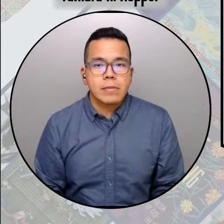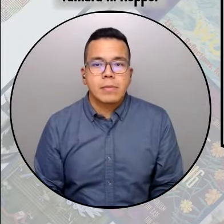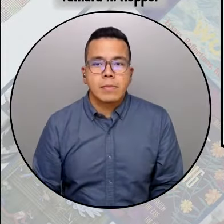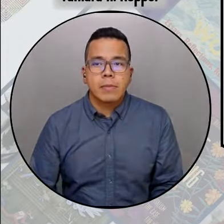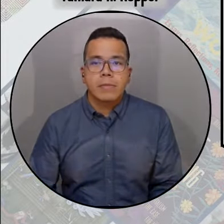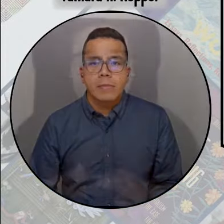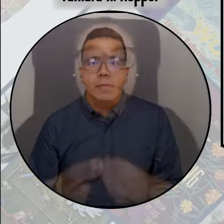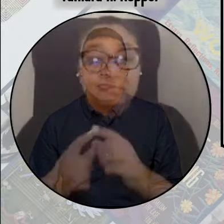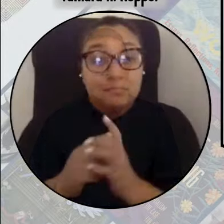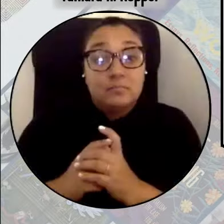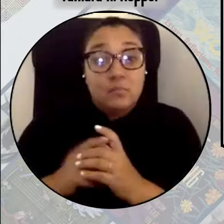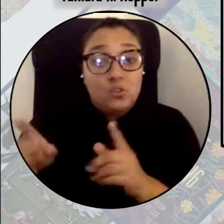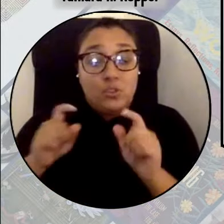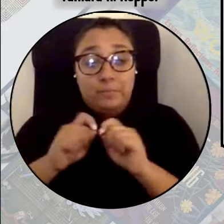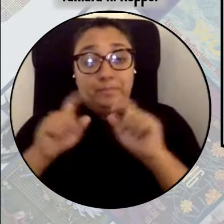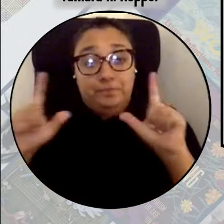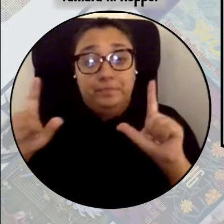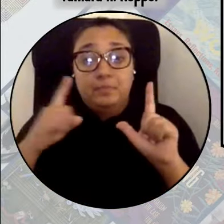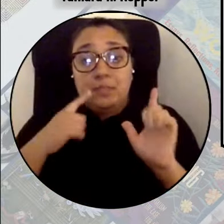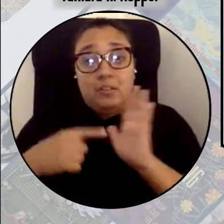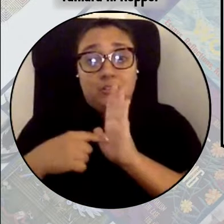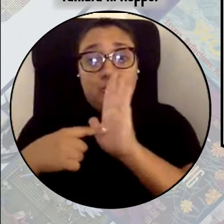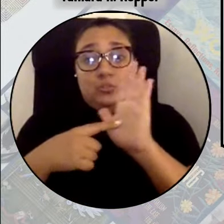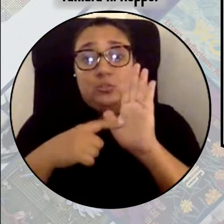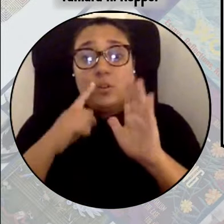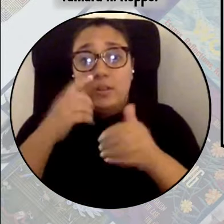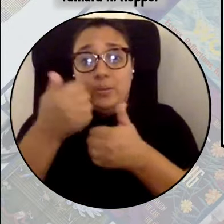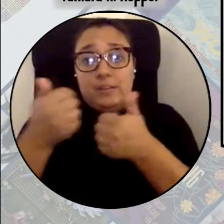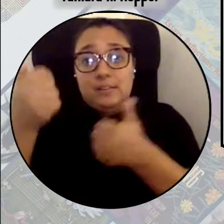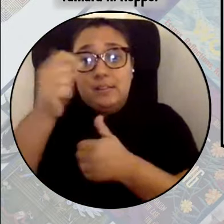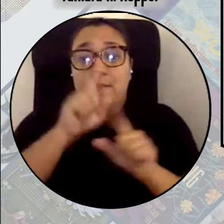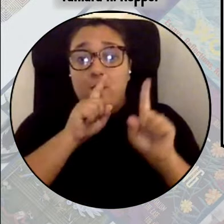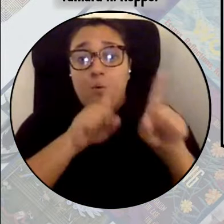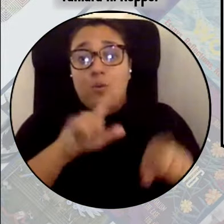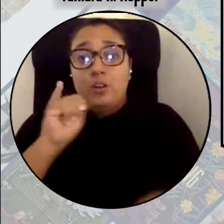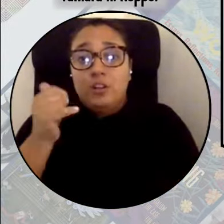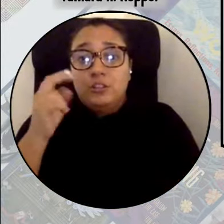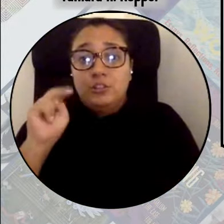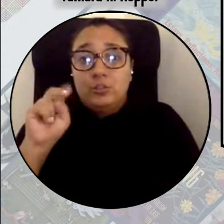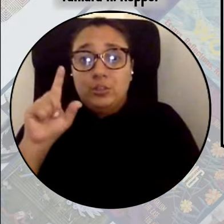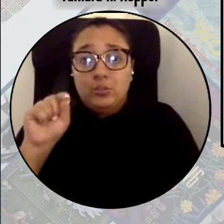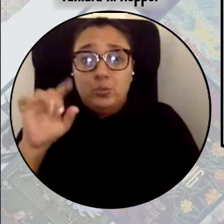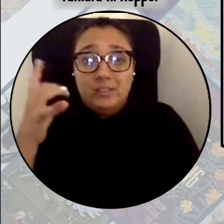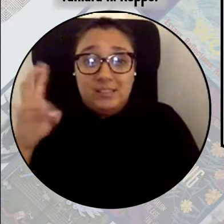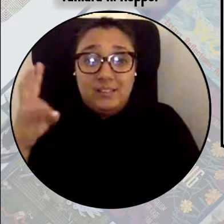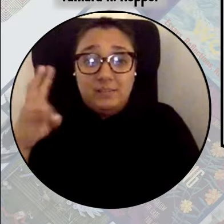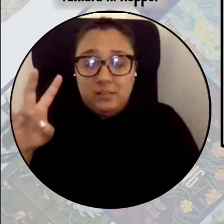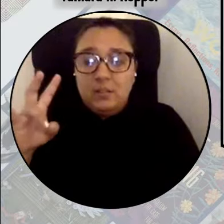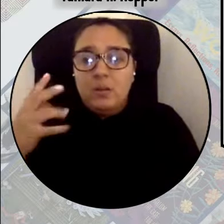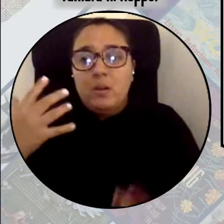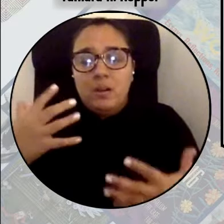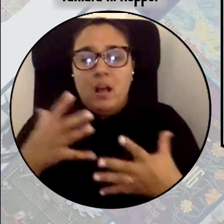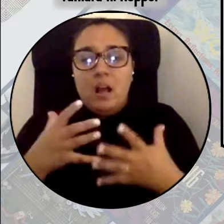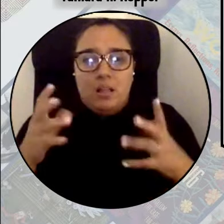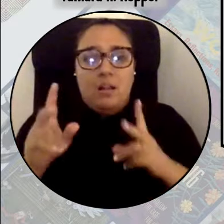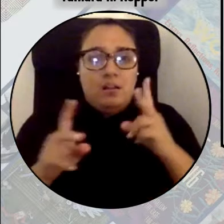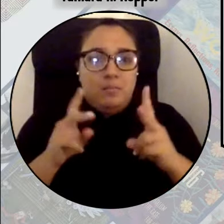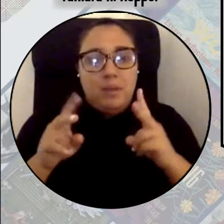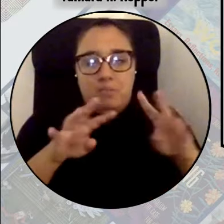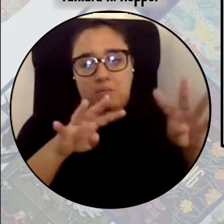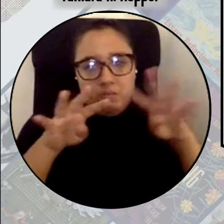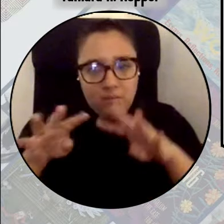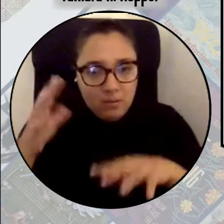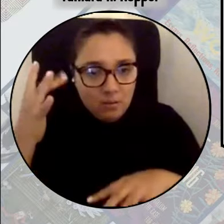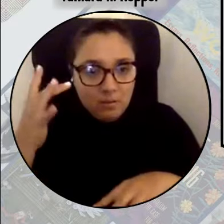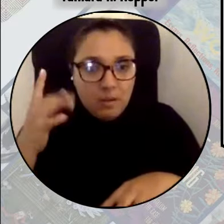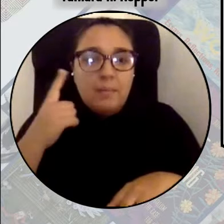he issues this executive order on January 25th, 2017, and this executive order got quite a lot of attention. And it's enhancing public